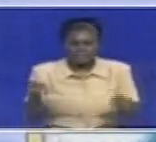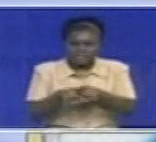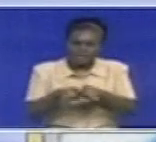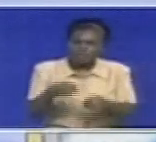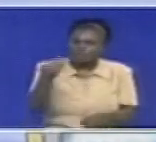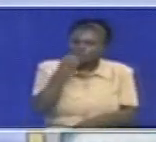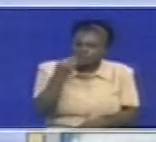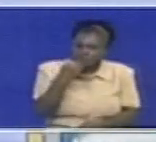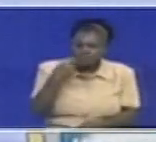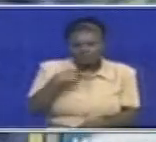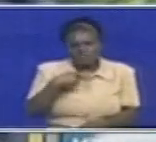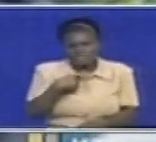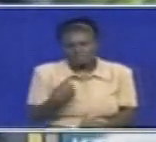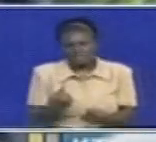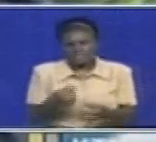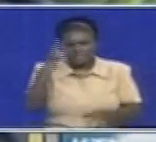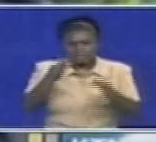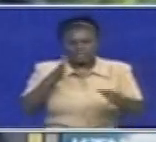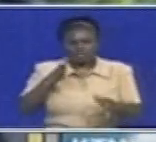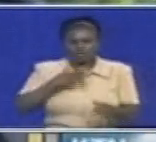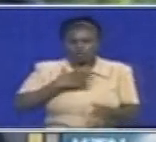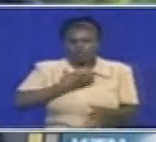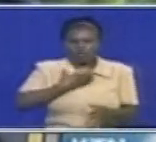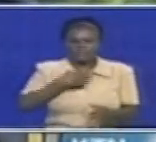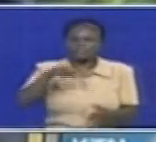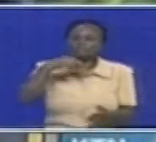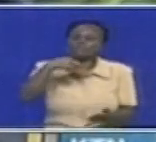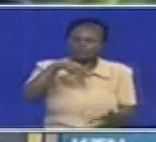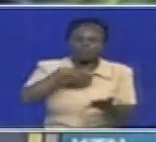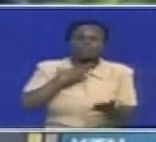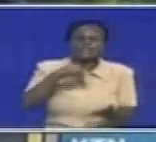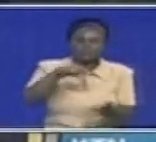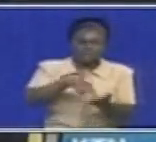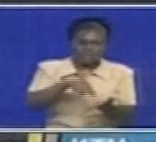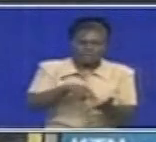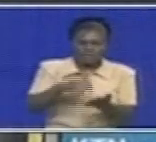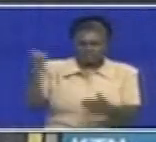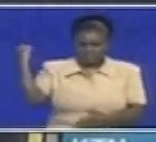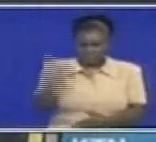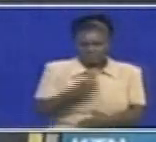He wanted to stab me with a knife.